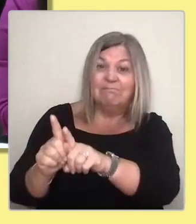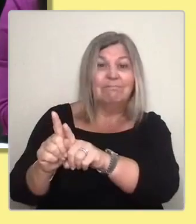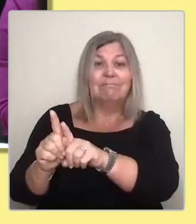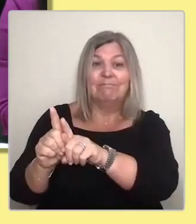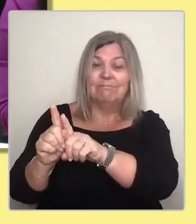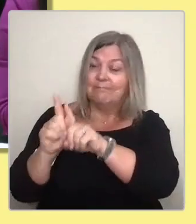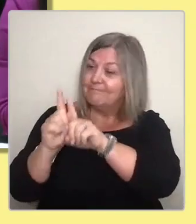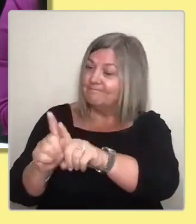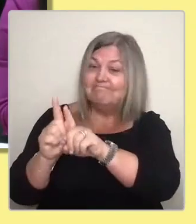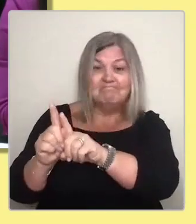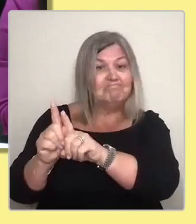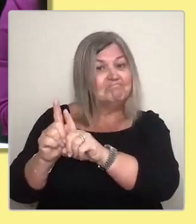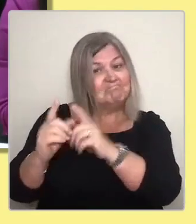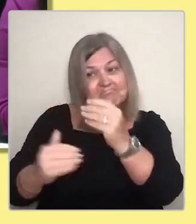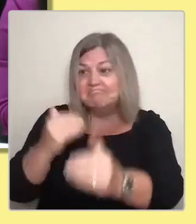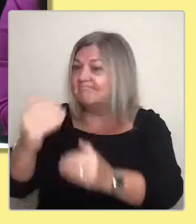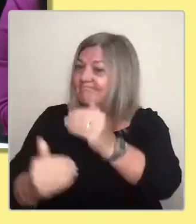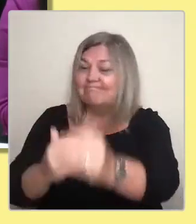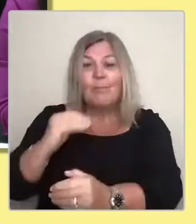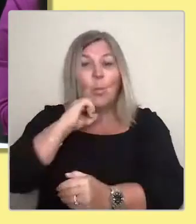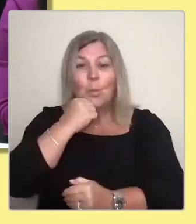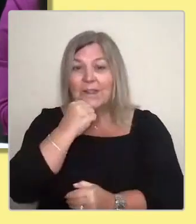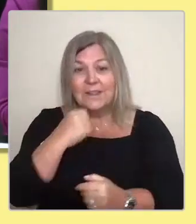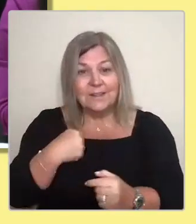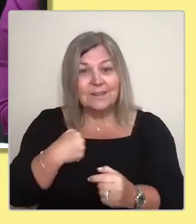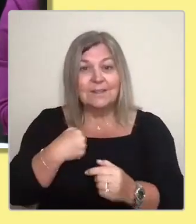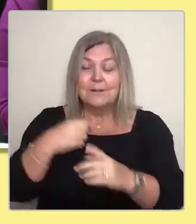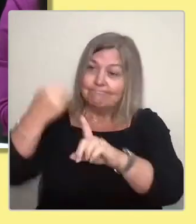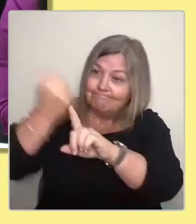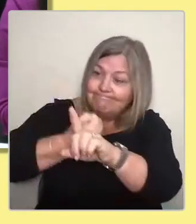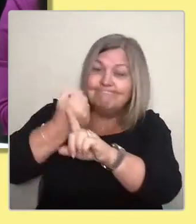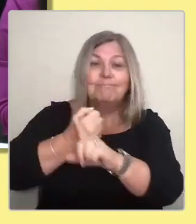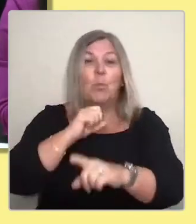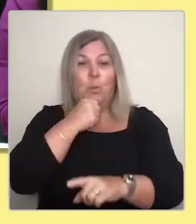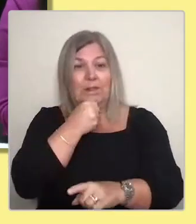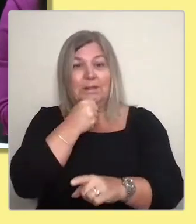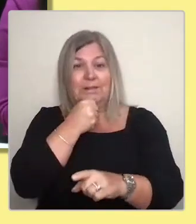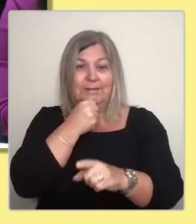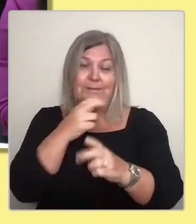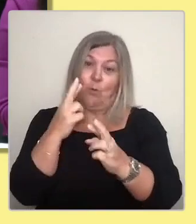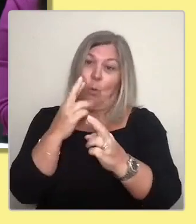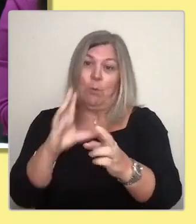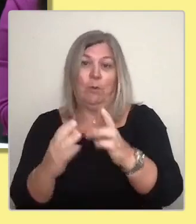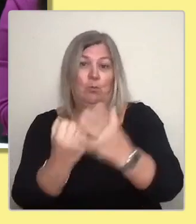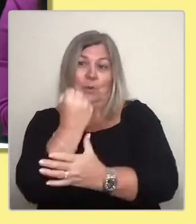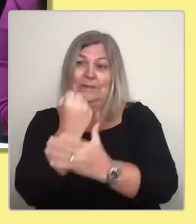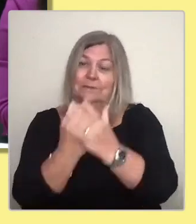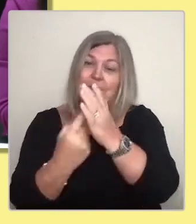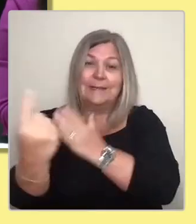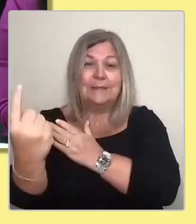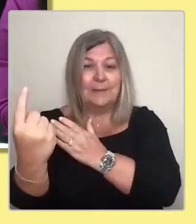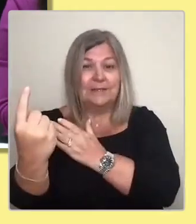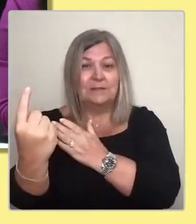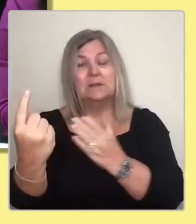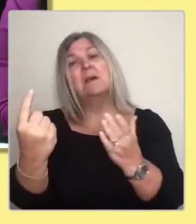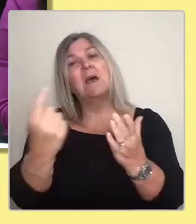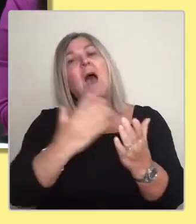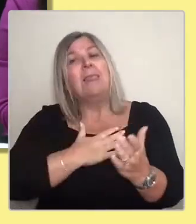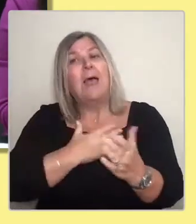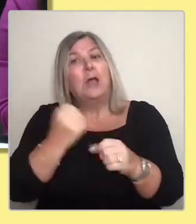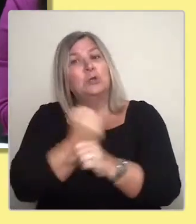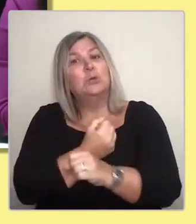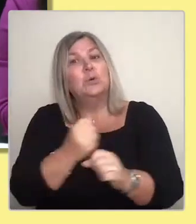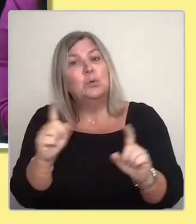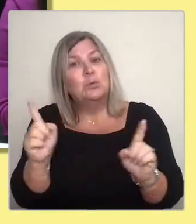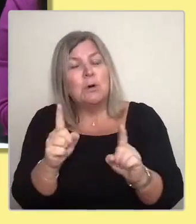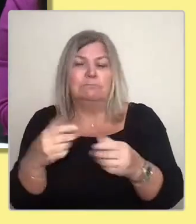standing with you, actively campaigning for independence. I would love to do that as leader of the SNP, because I believe